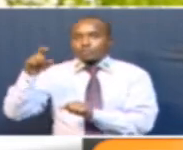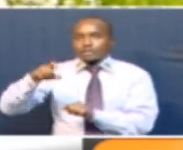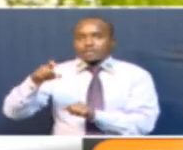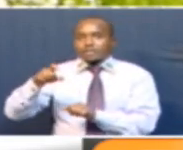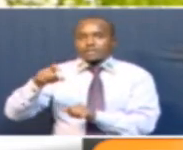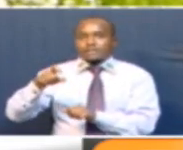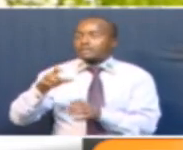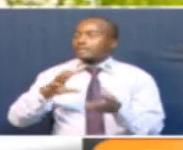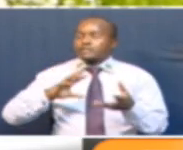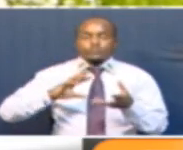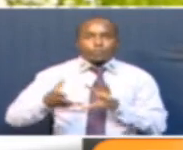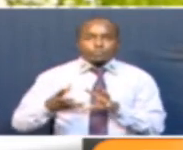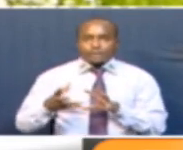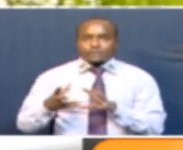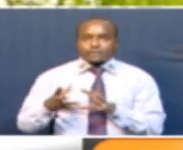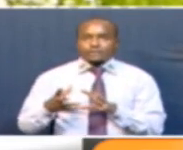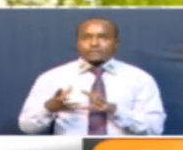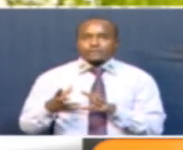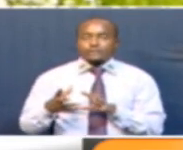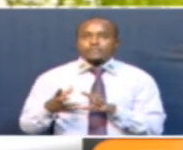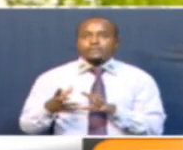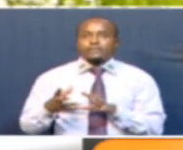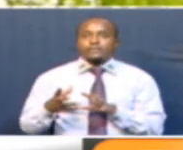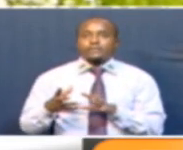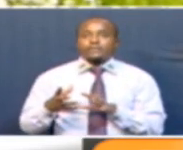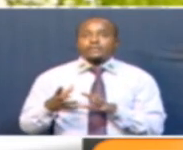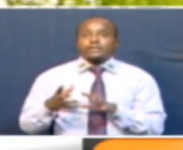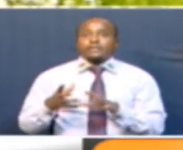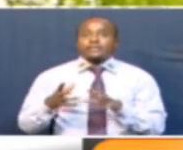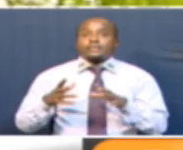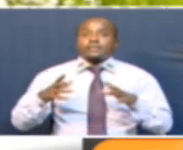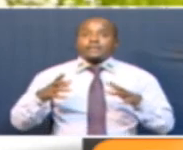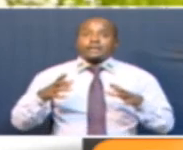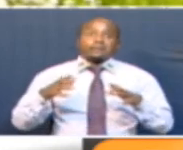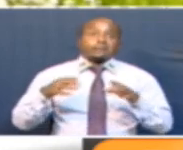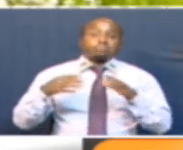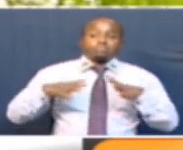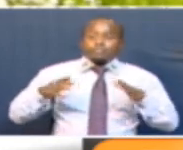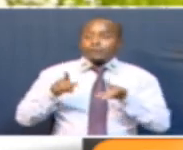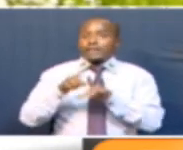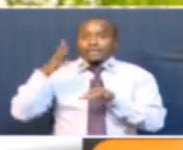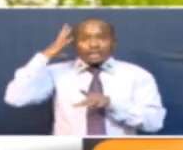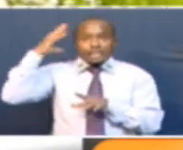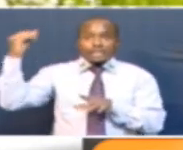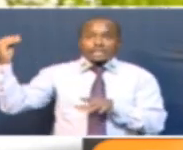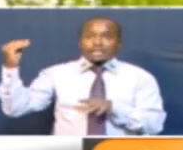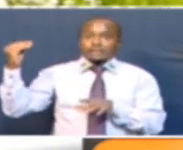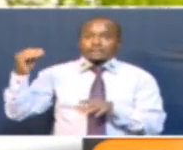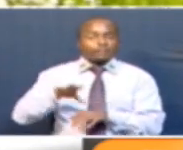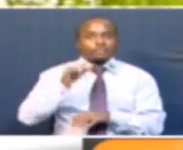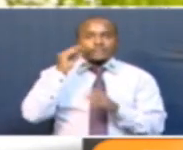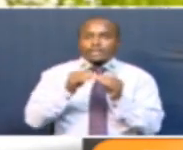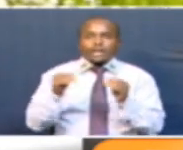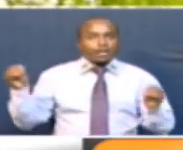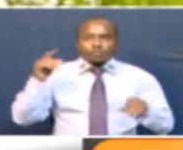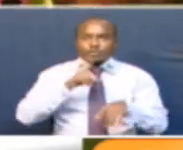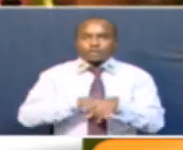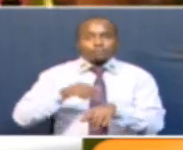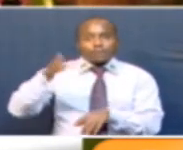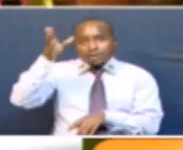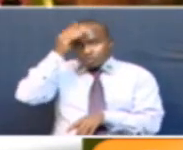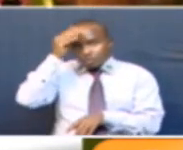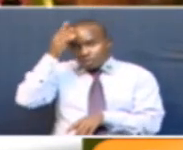complex venture that even those who are seasoned like the Netherlands have taken quite a long time learning